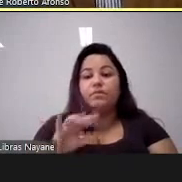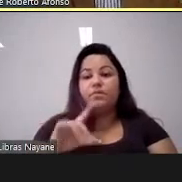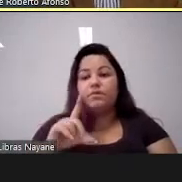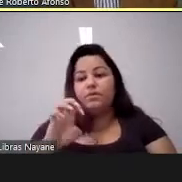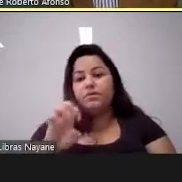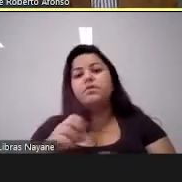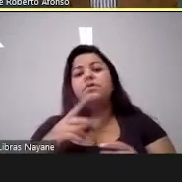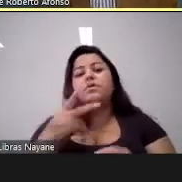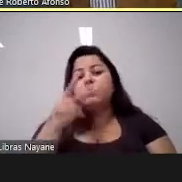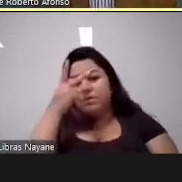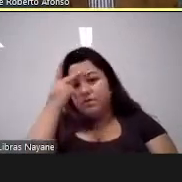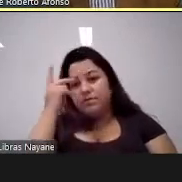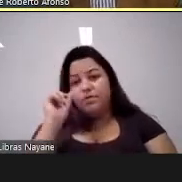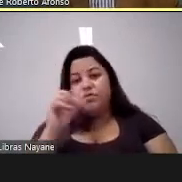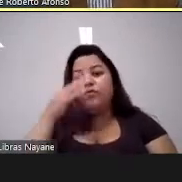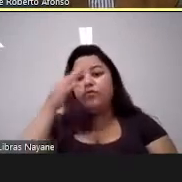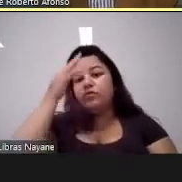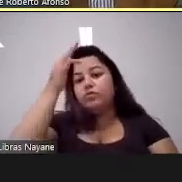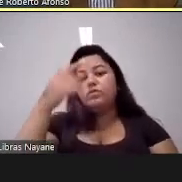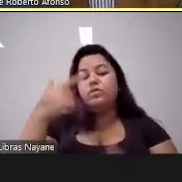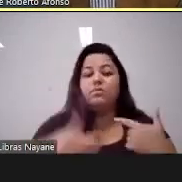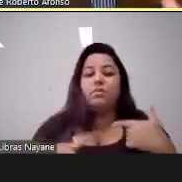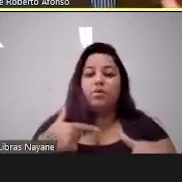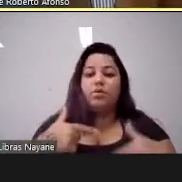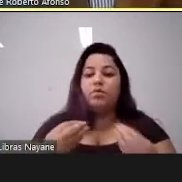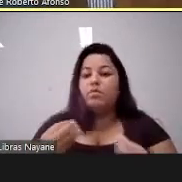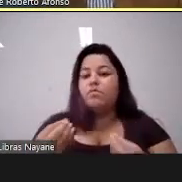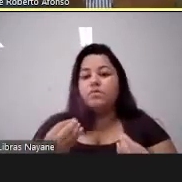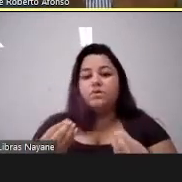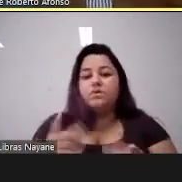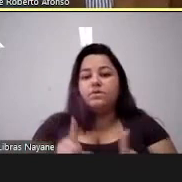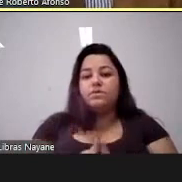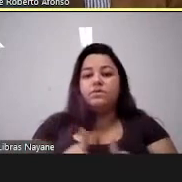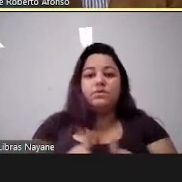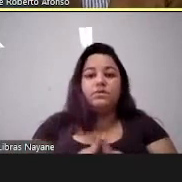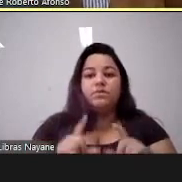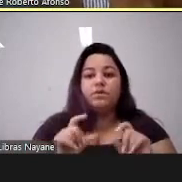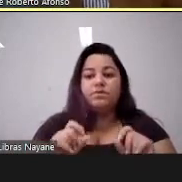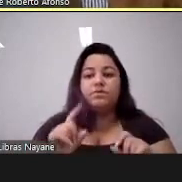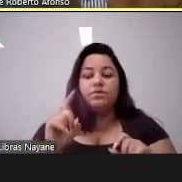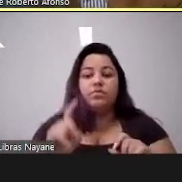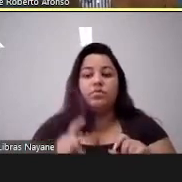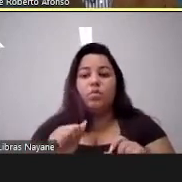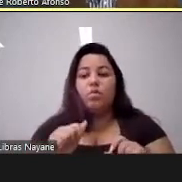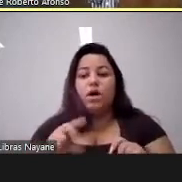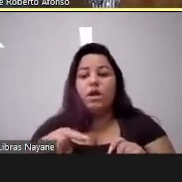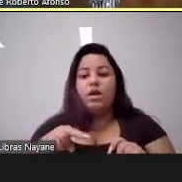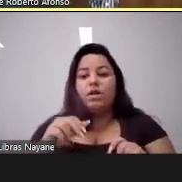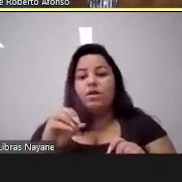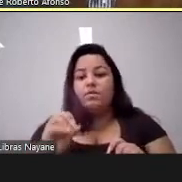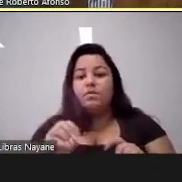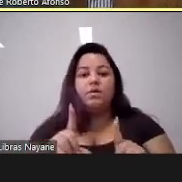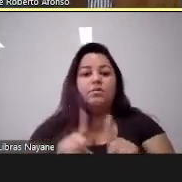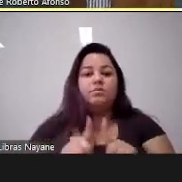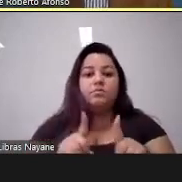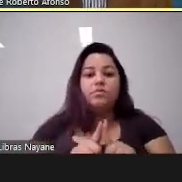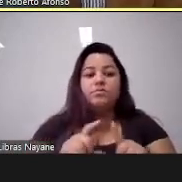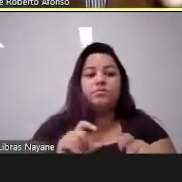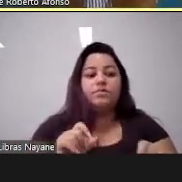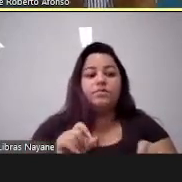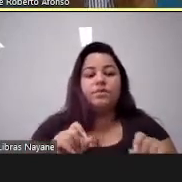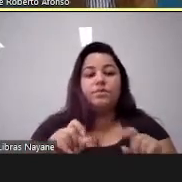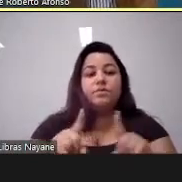say about the stabilization or the future or of this kind of worker? Being